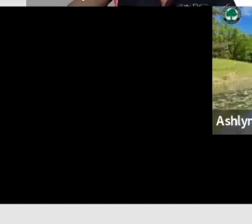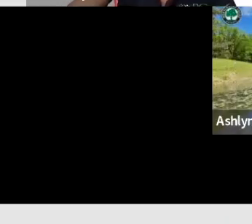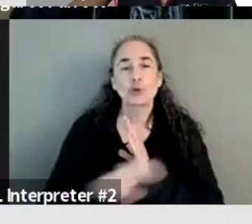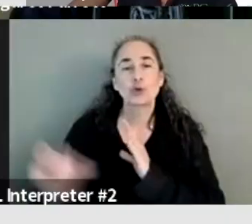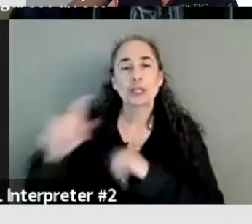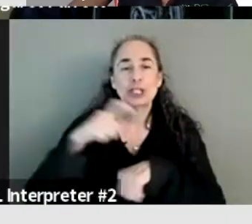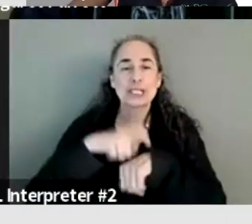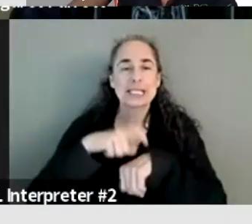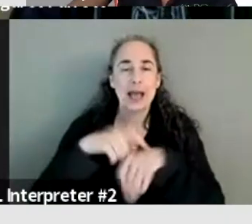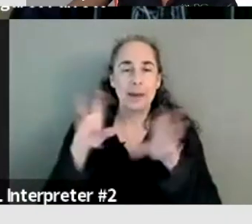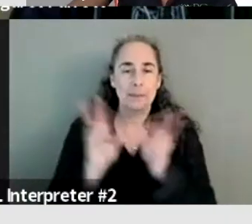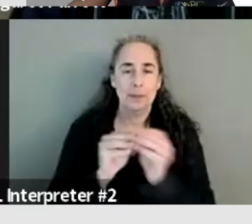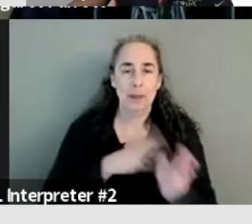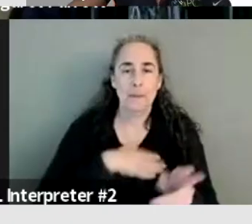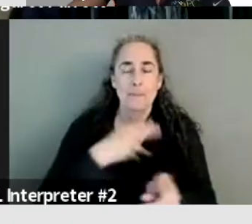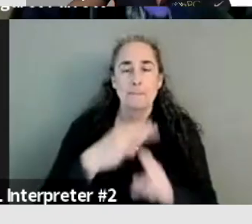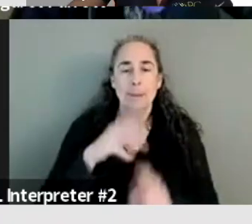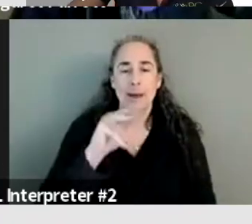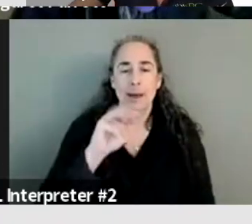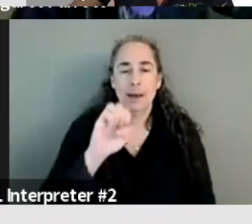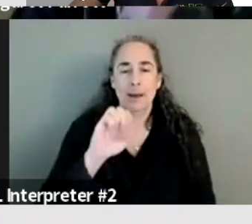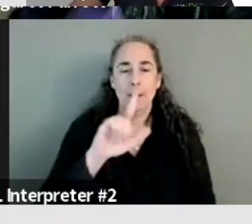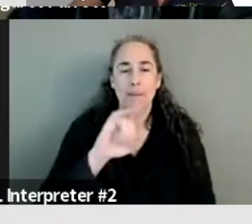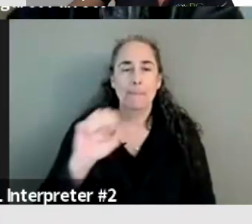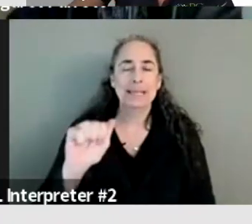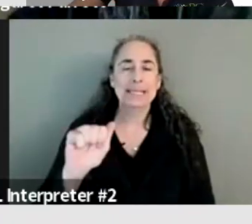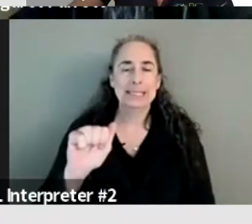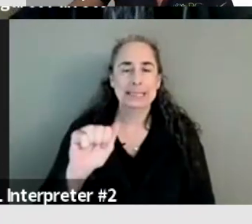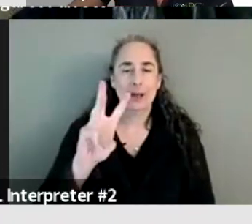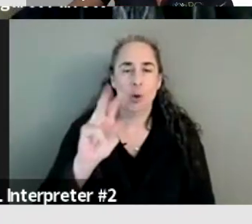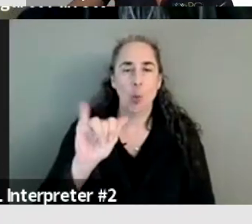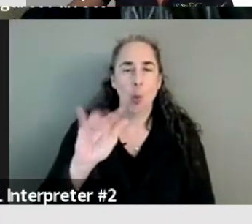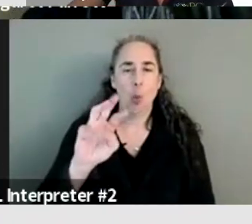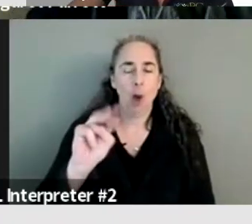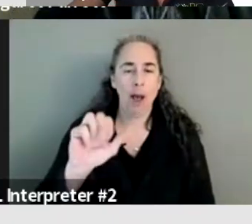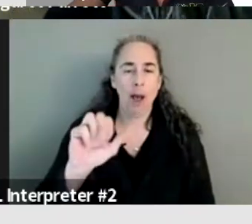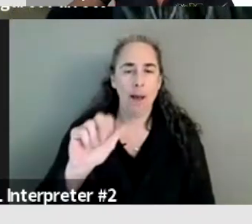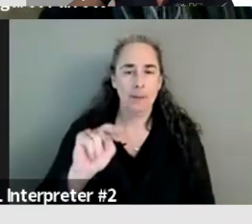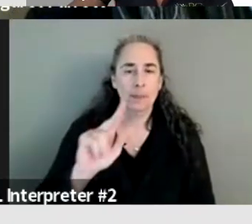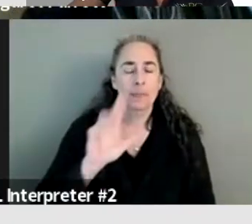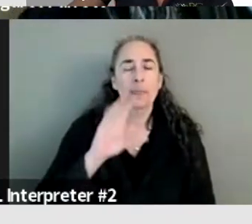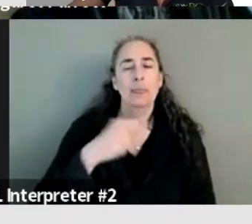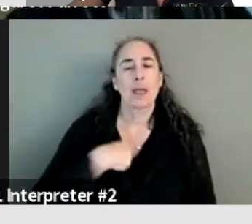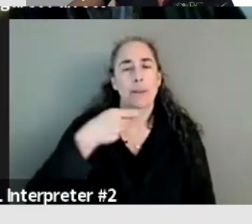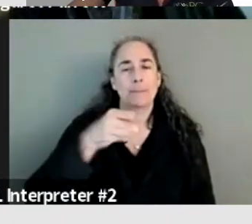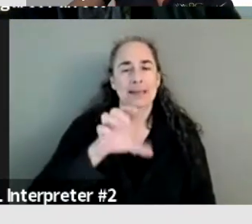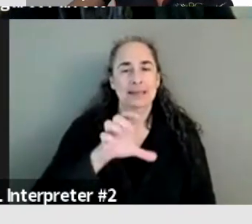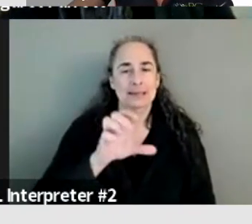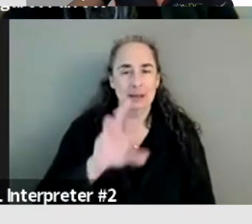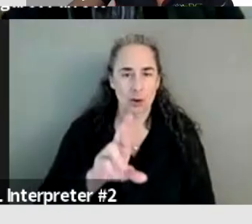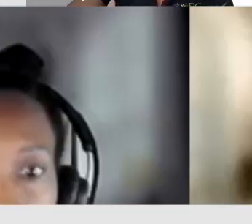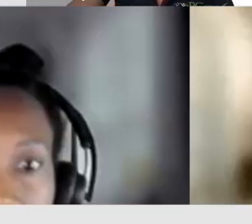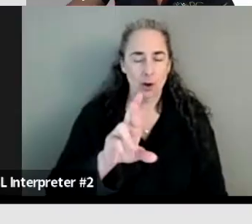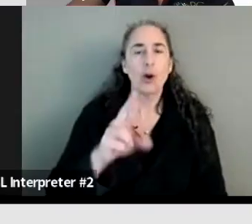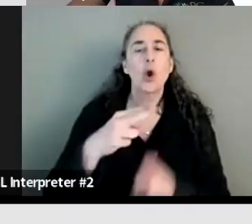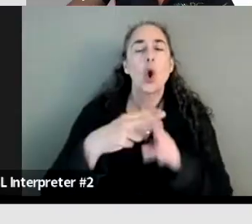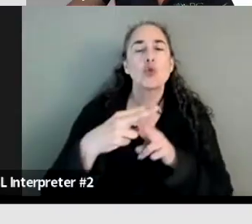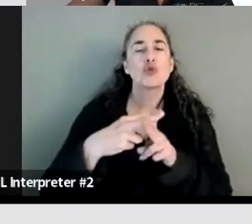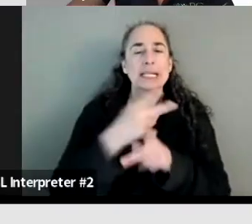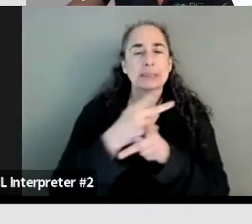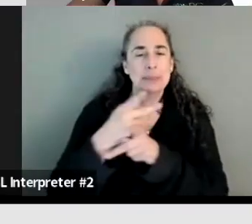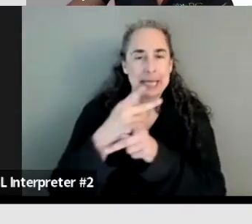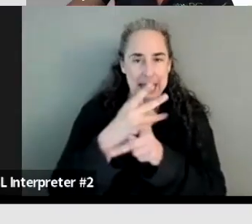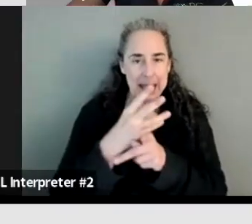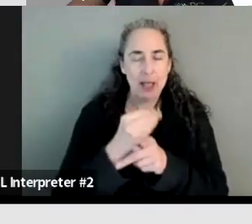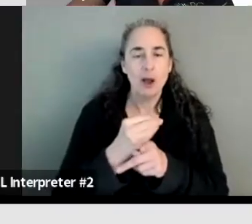meeting. My name is Melissa Wyman, and I am PCR's Respite Care and Community Engagement Director. I